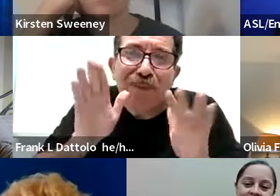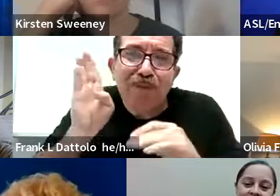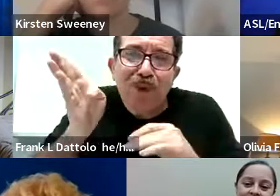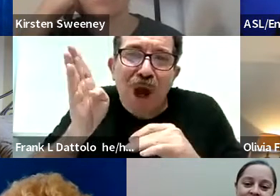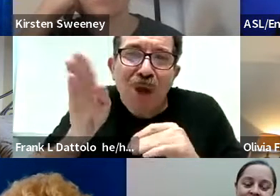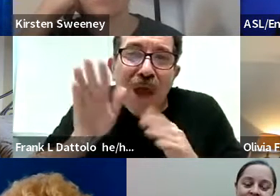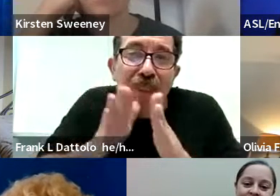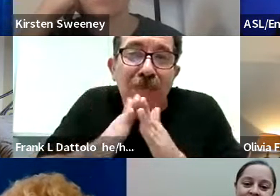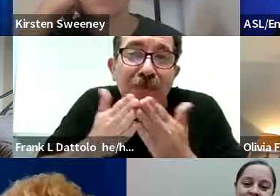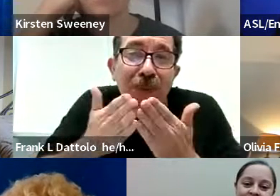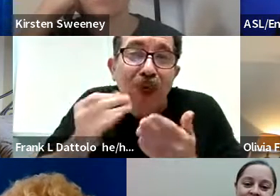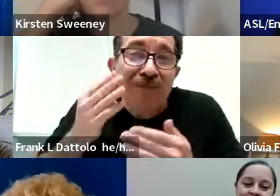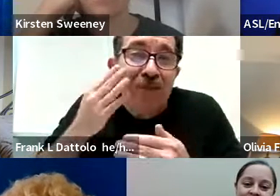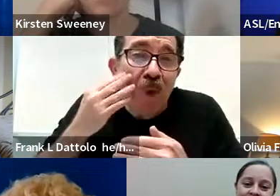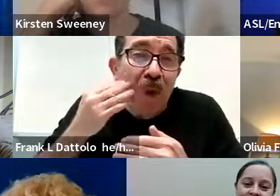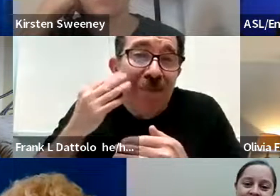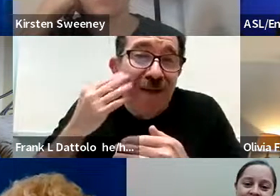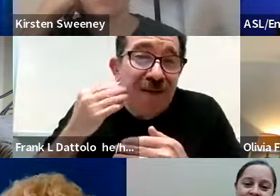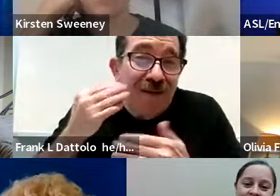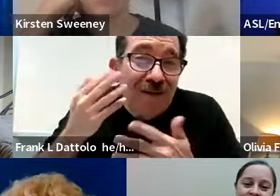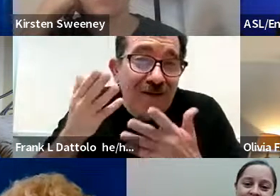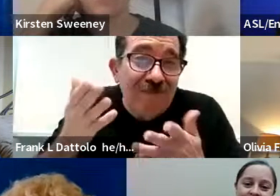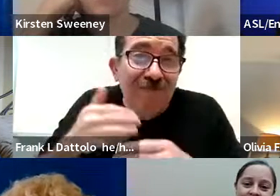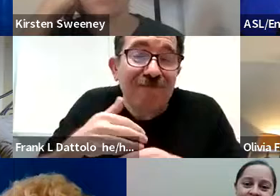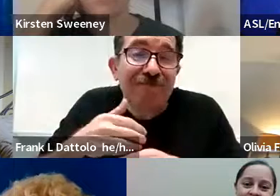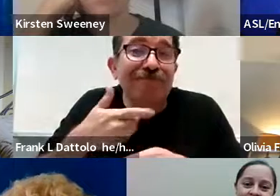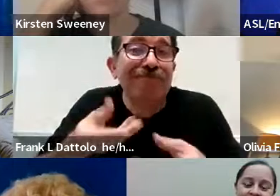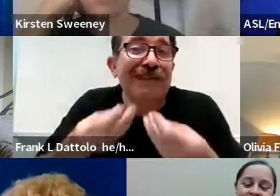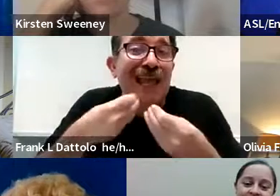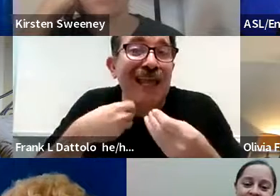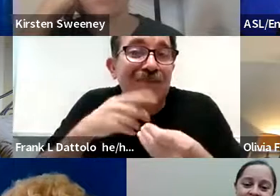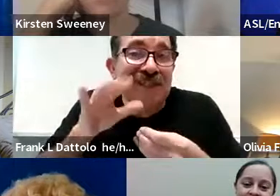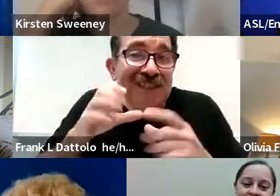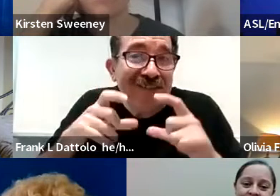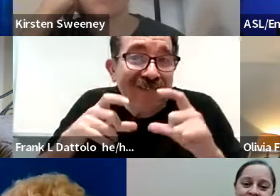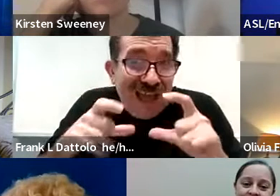And I remember seeing a show on Broadway, The Book of Mormon.